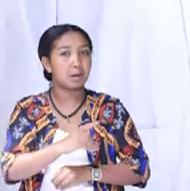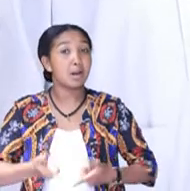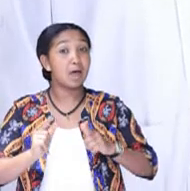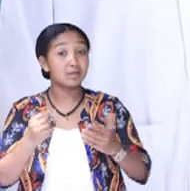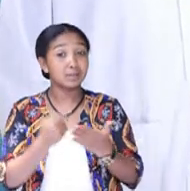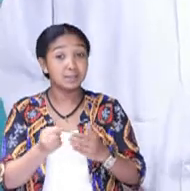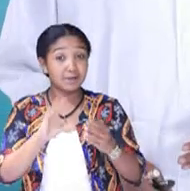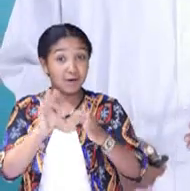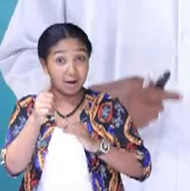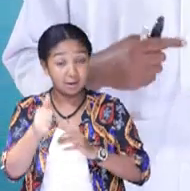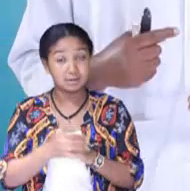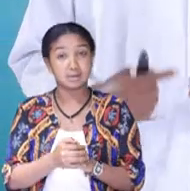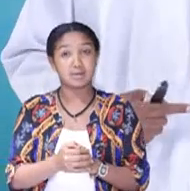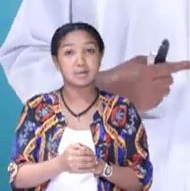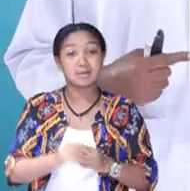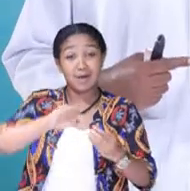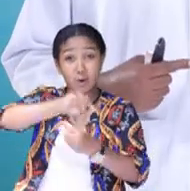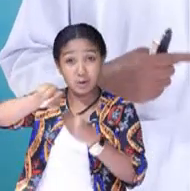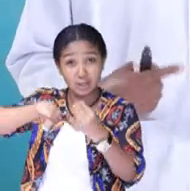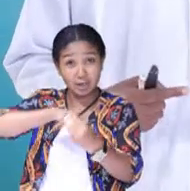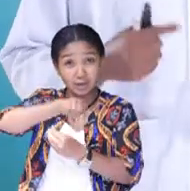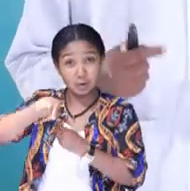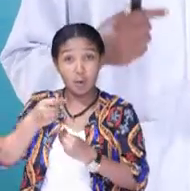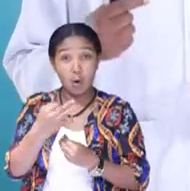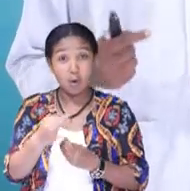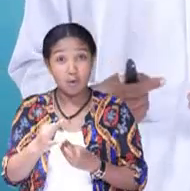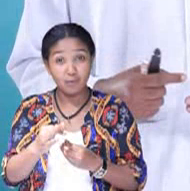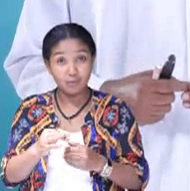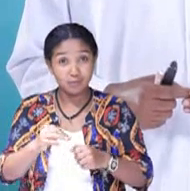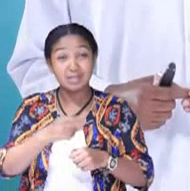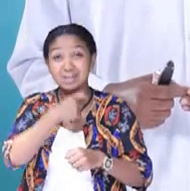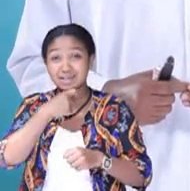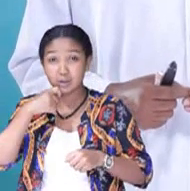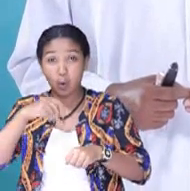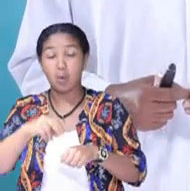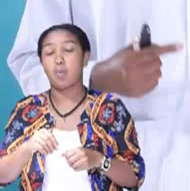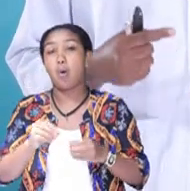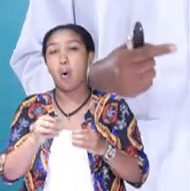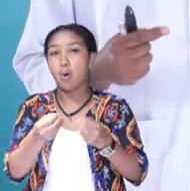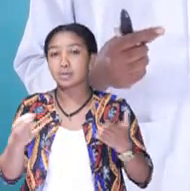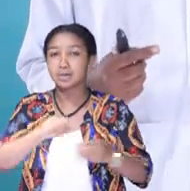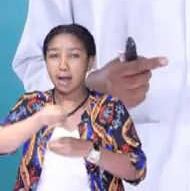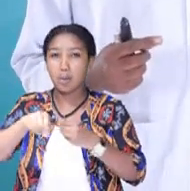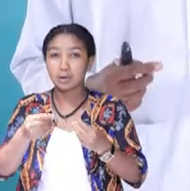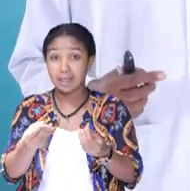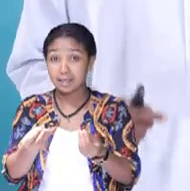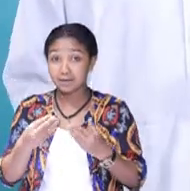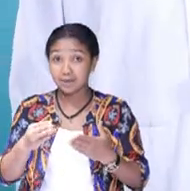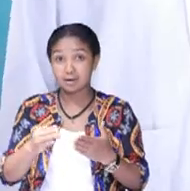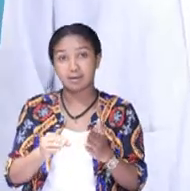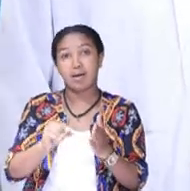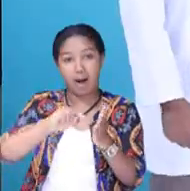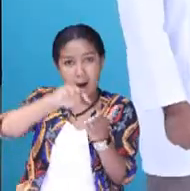and it is defined as the rotation of a rigid body or rigid object about a given